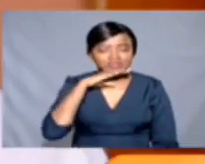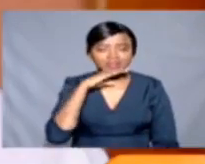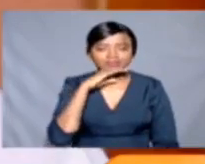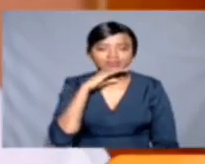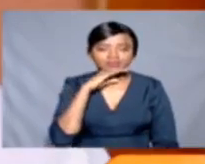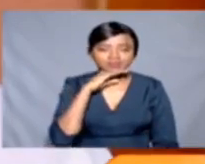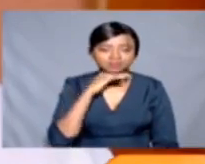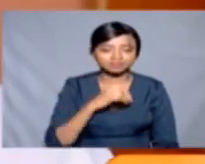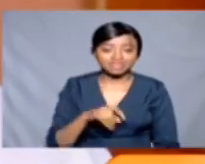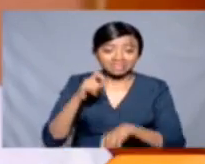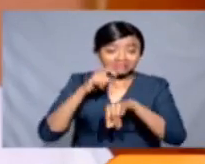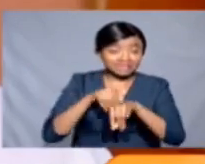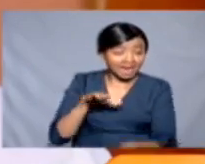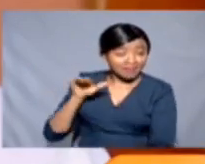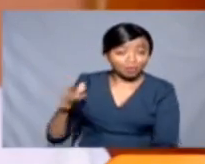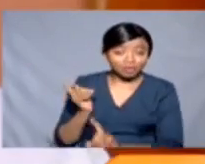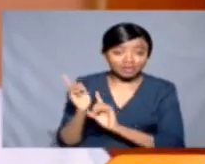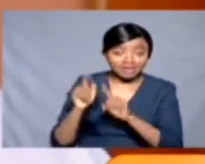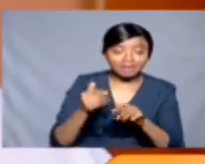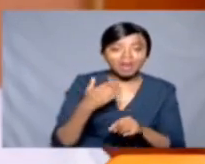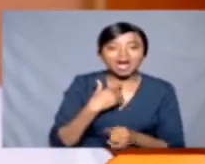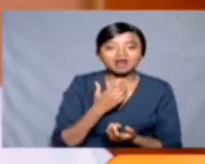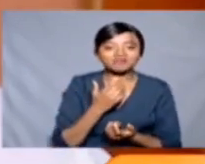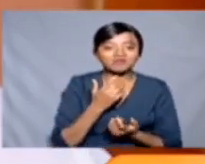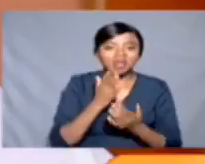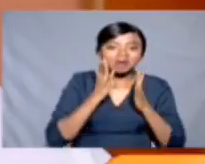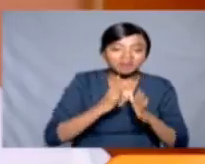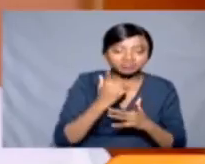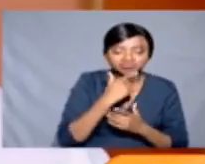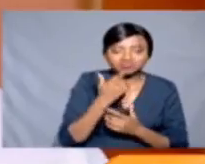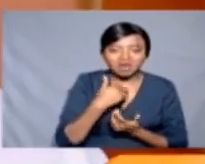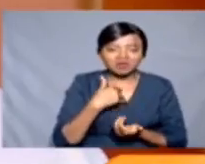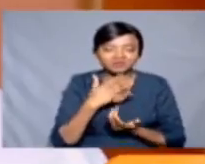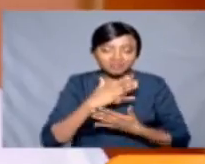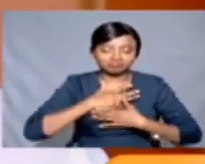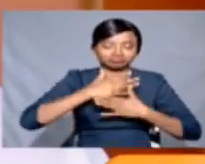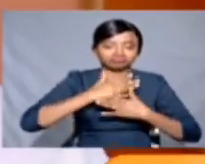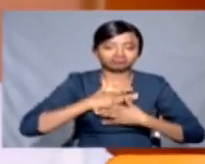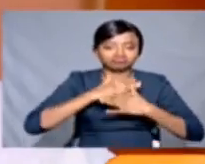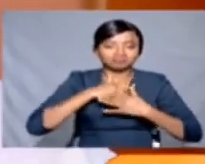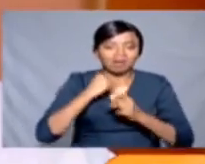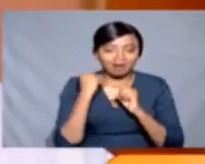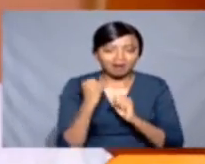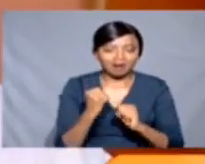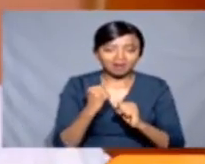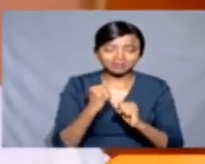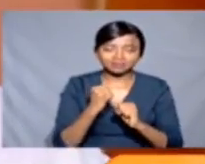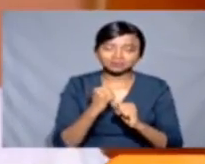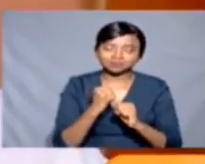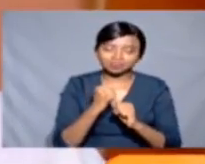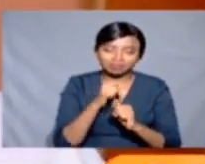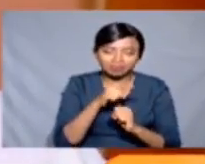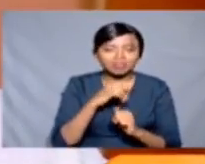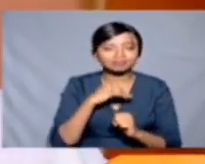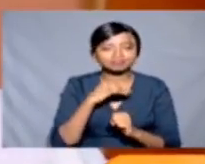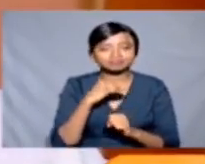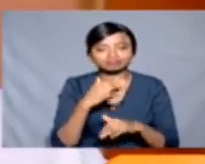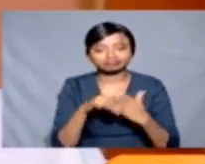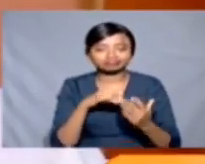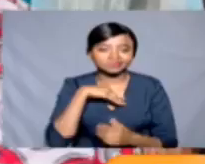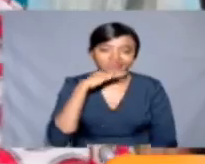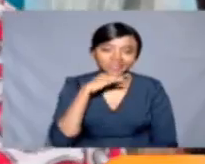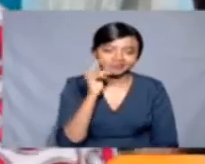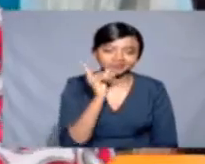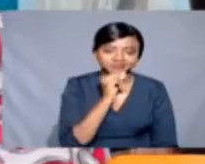time. In the morning when we come, we are told there's a patient who had an attack, probably an asthmatic attack, and patient